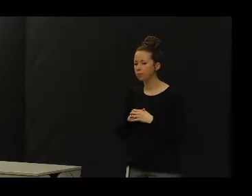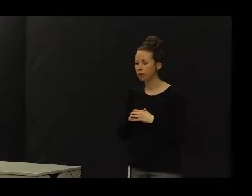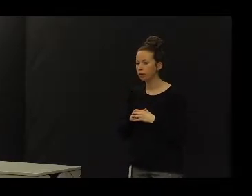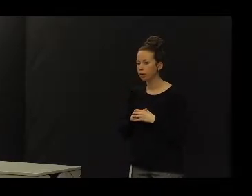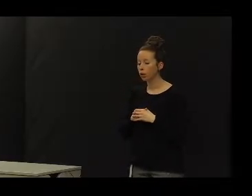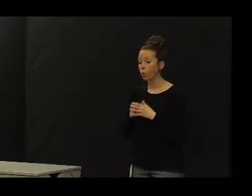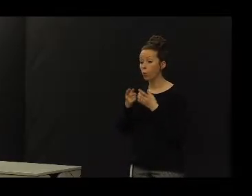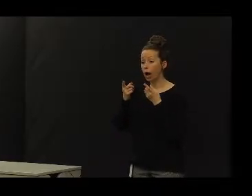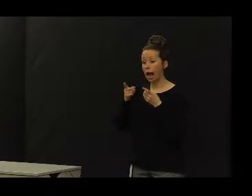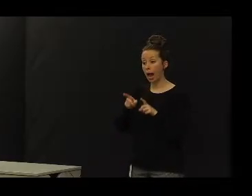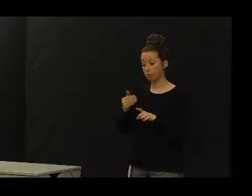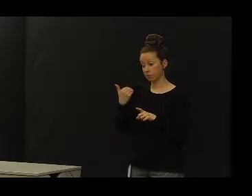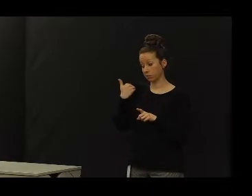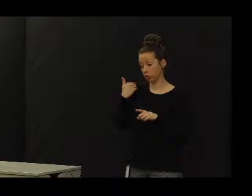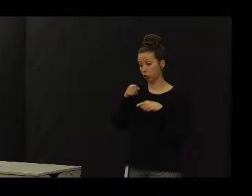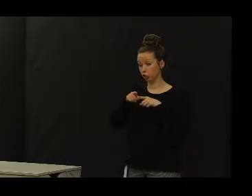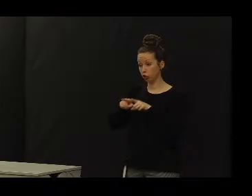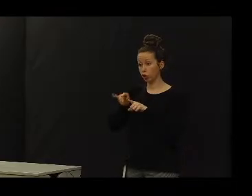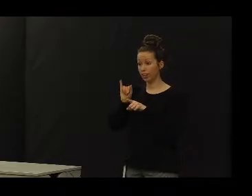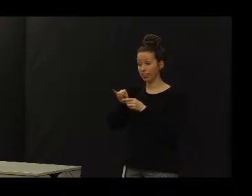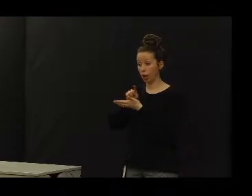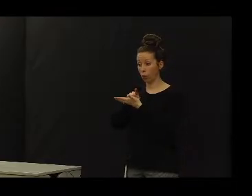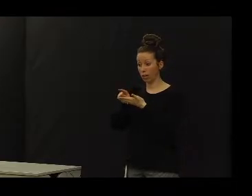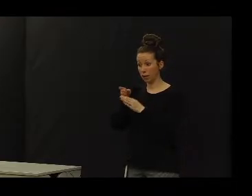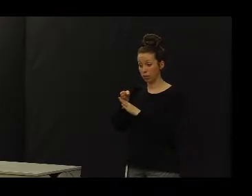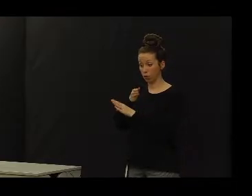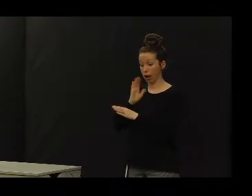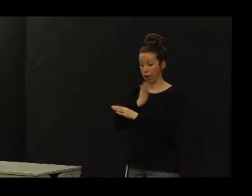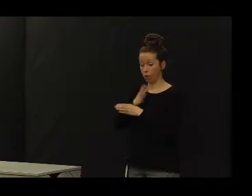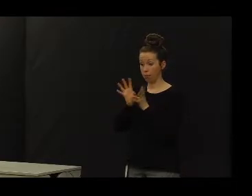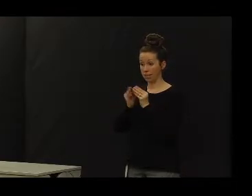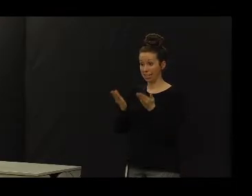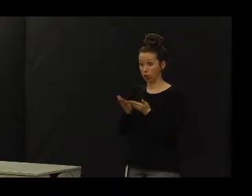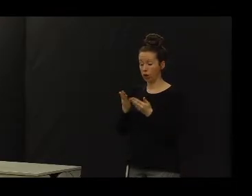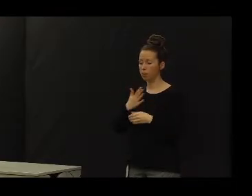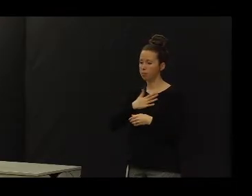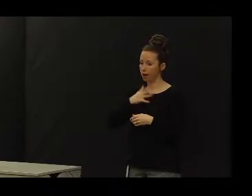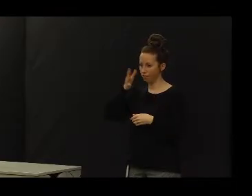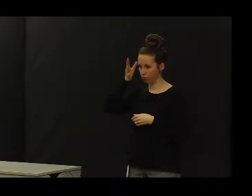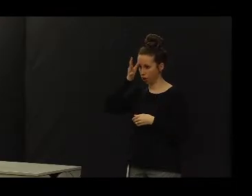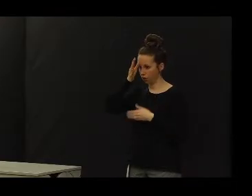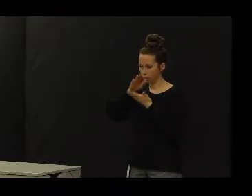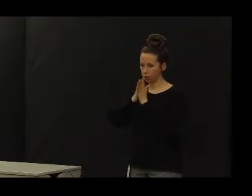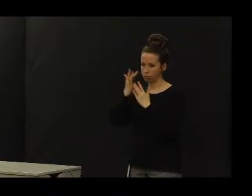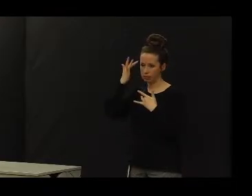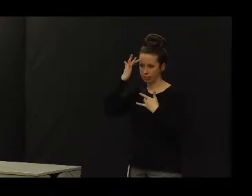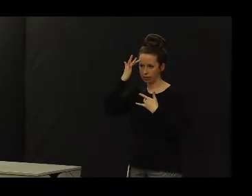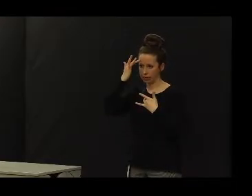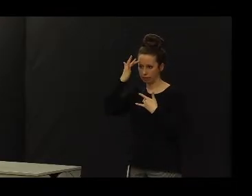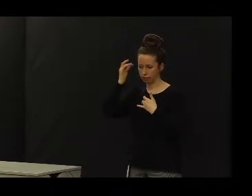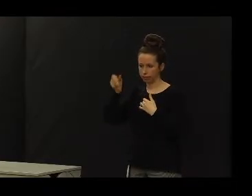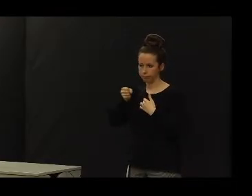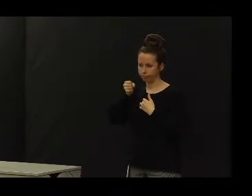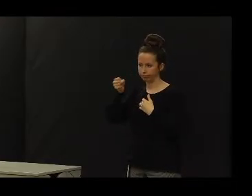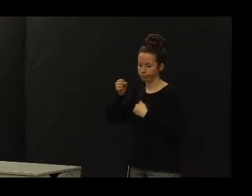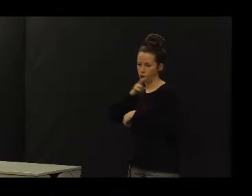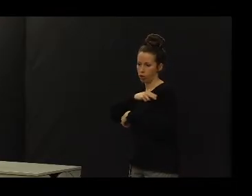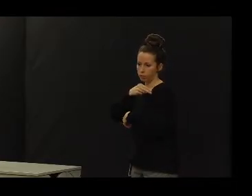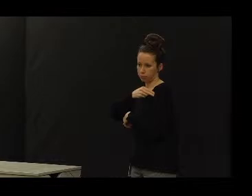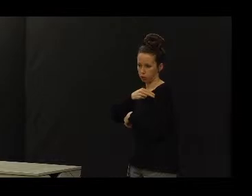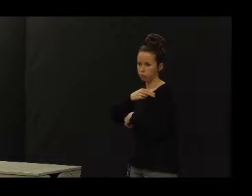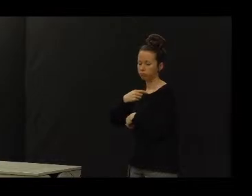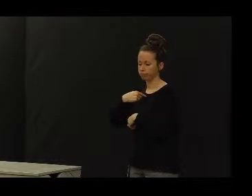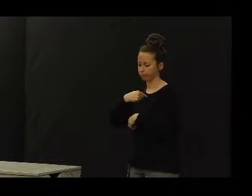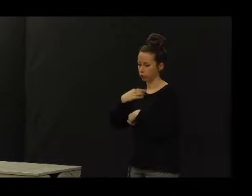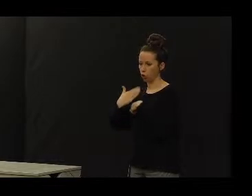What happened during the week leading up to our meeting here is my father fell ill and was hospitalized, and I was called to go and take care